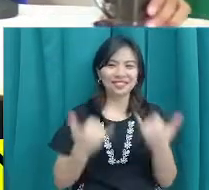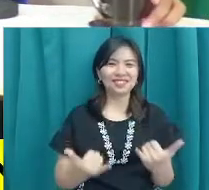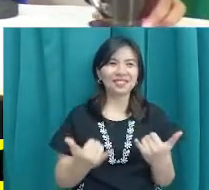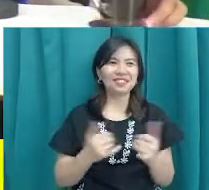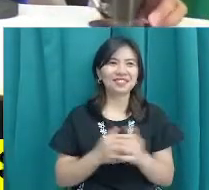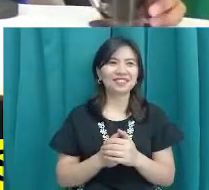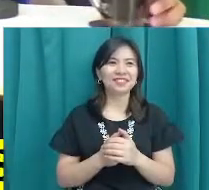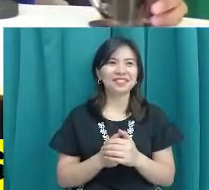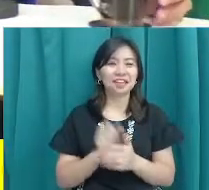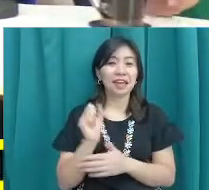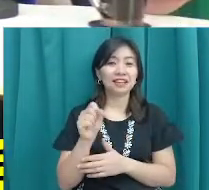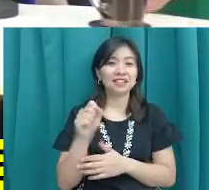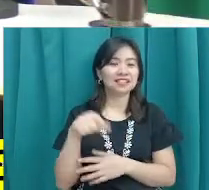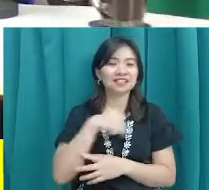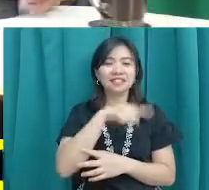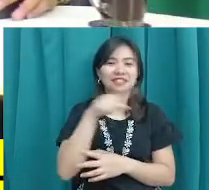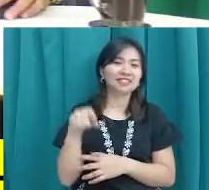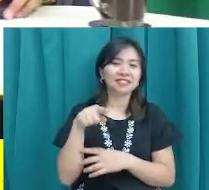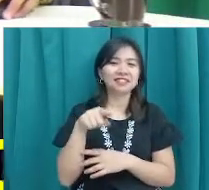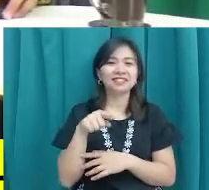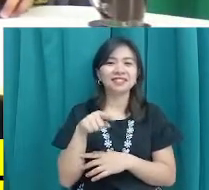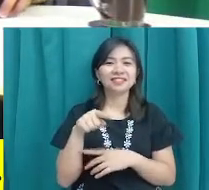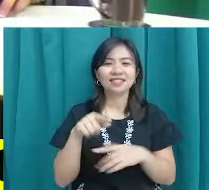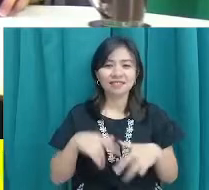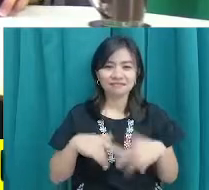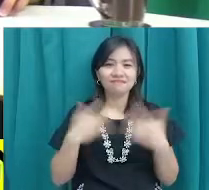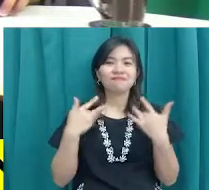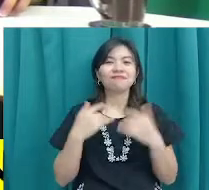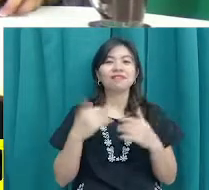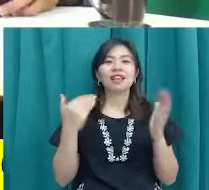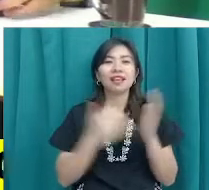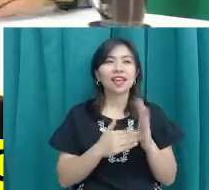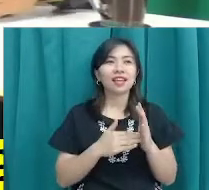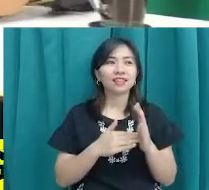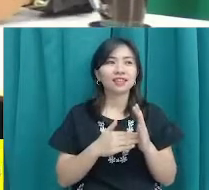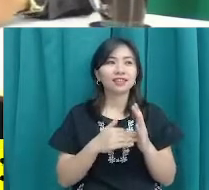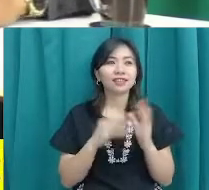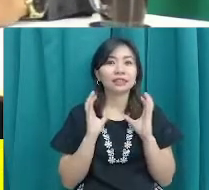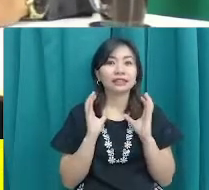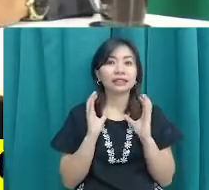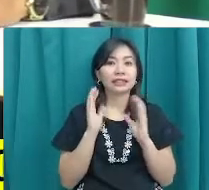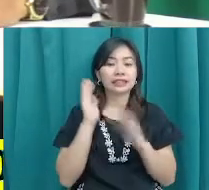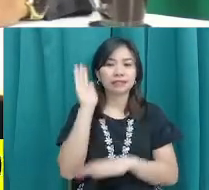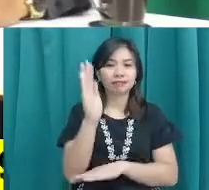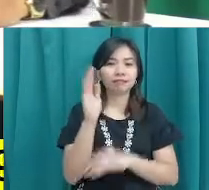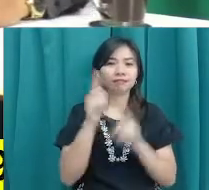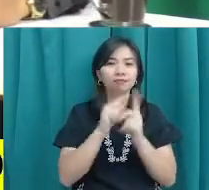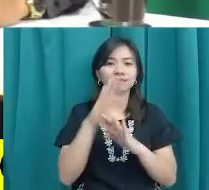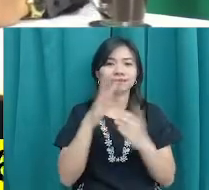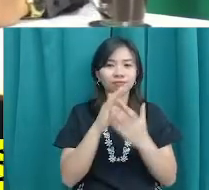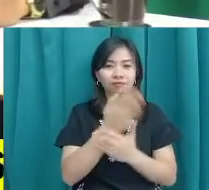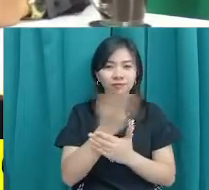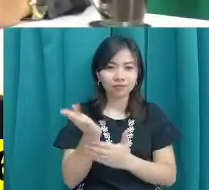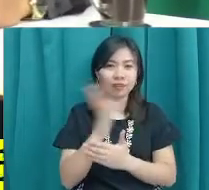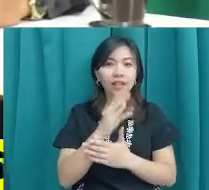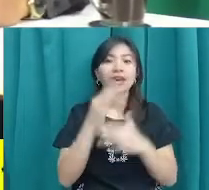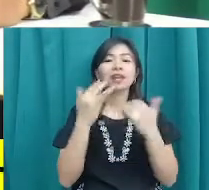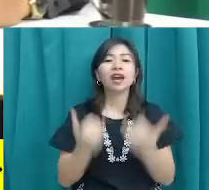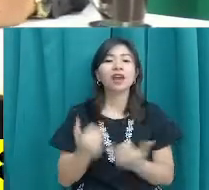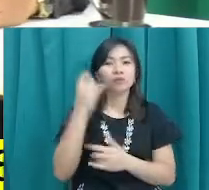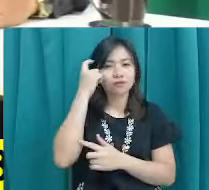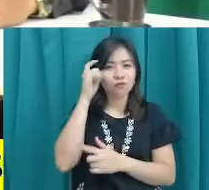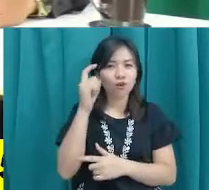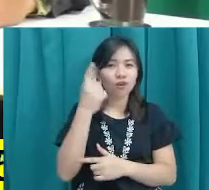We are live on our Wednesday episode. Live, buhay na buhay. Yes, live Malamig Wednesday episode. Malamig na tanghali sa bawat isa sa atin. And this episode is for the